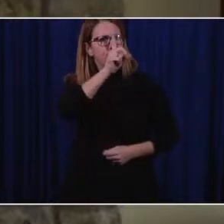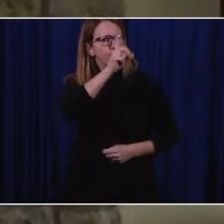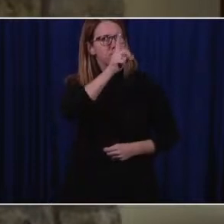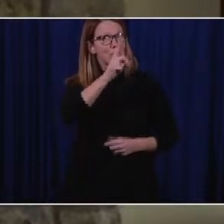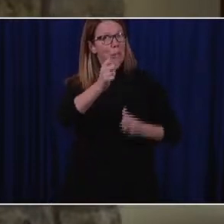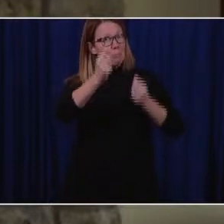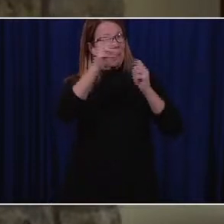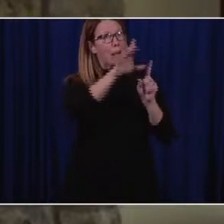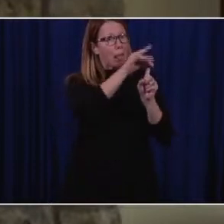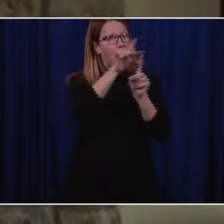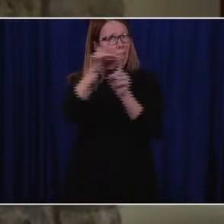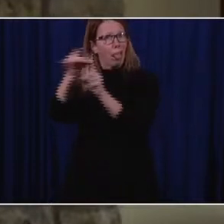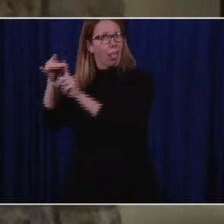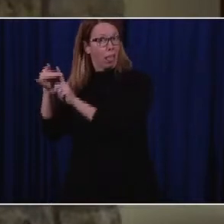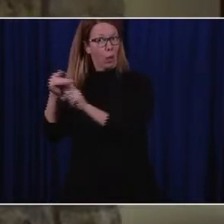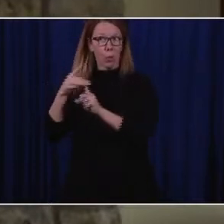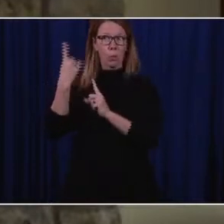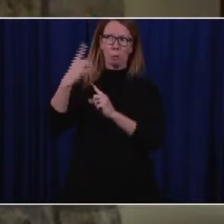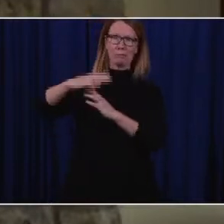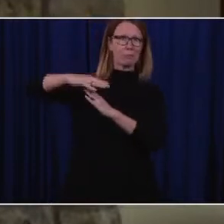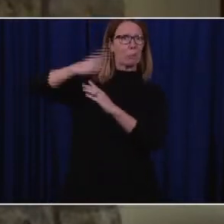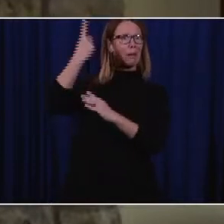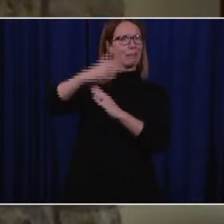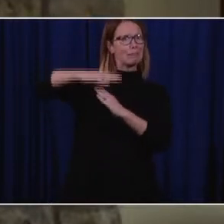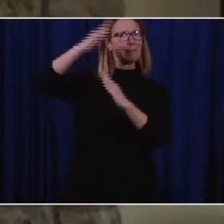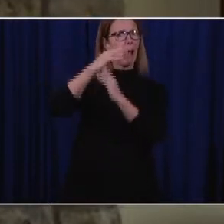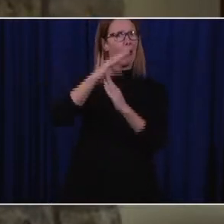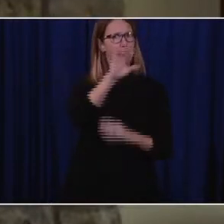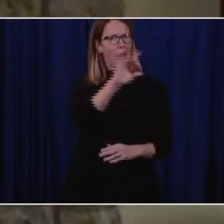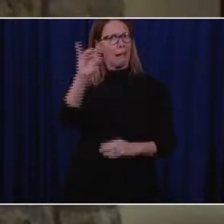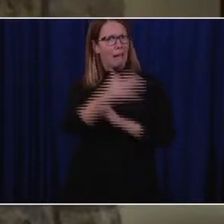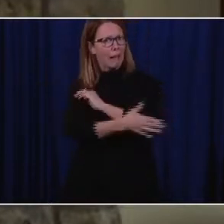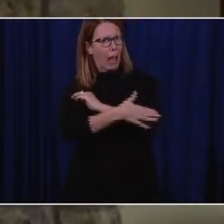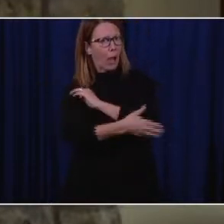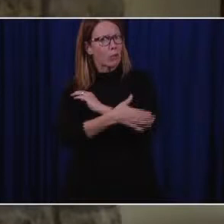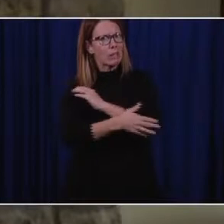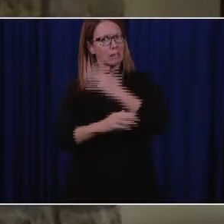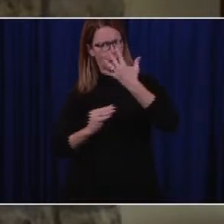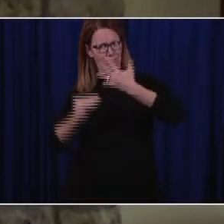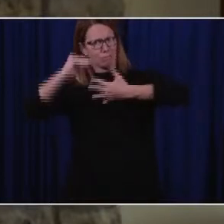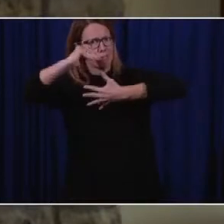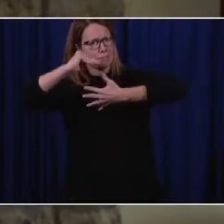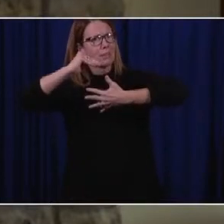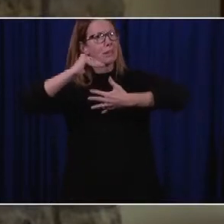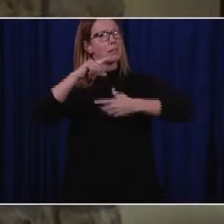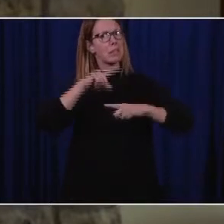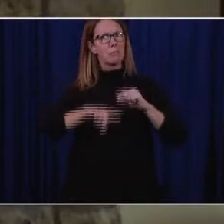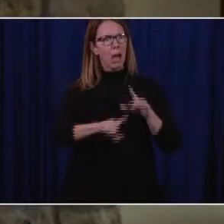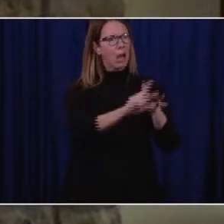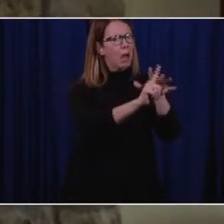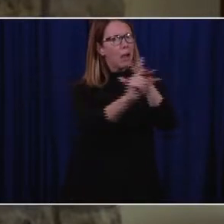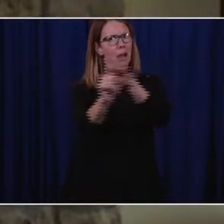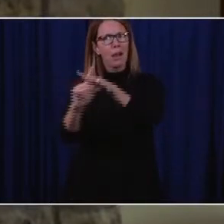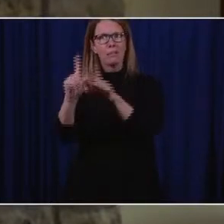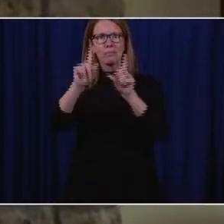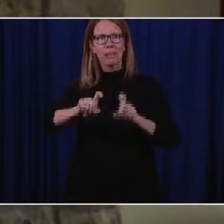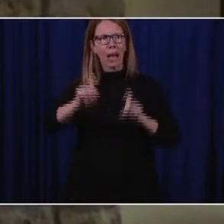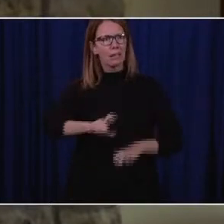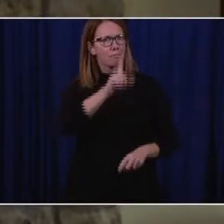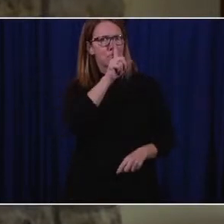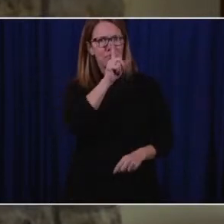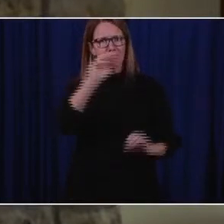nearly the top of the list of the 88 counties, if not the top, then near the top. They just haven't seen much pop-up testing,